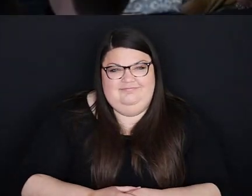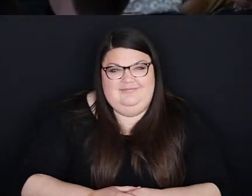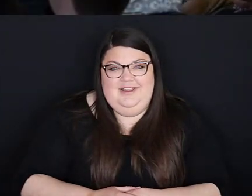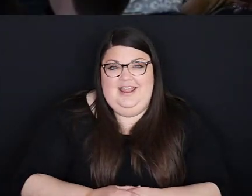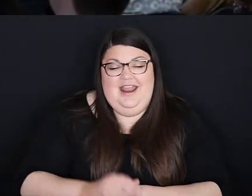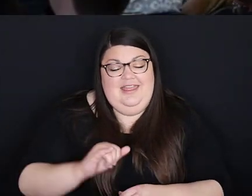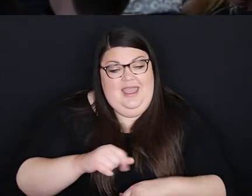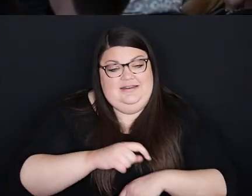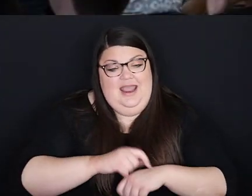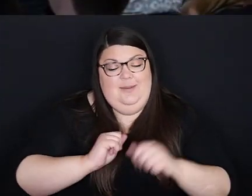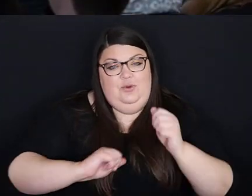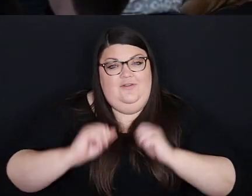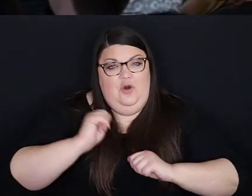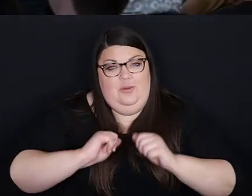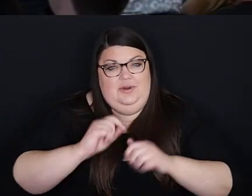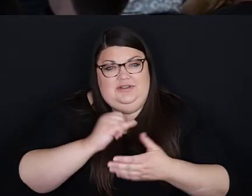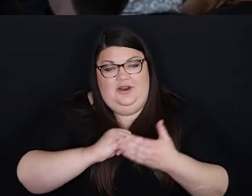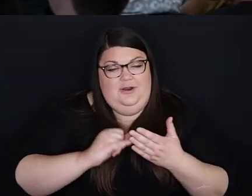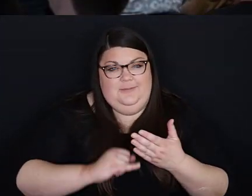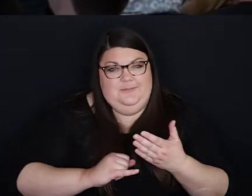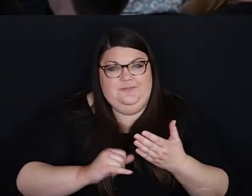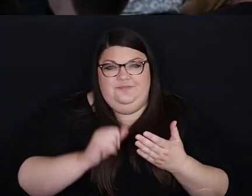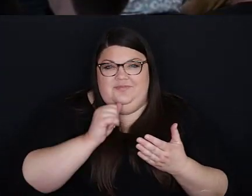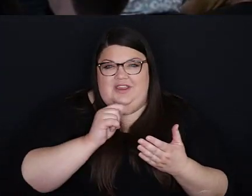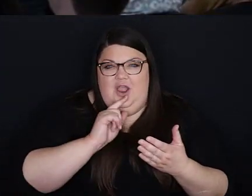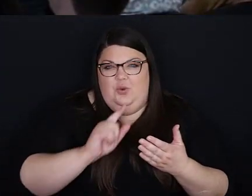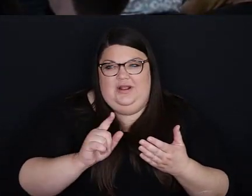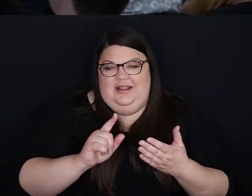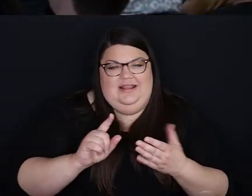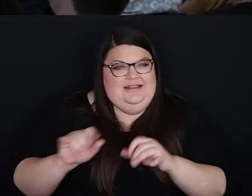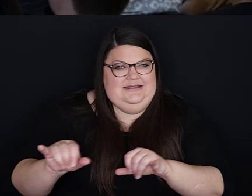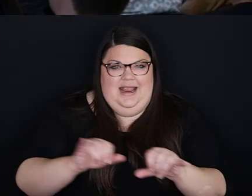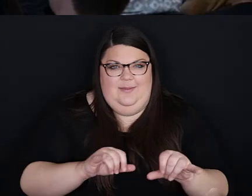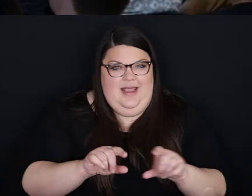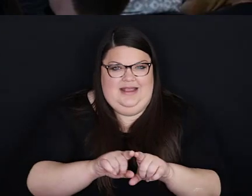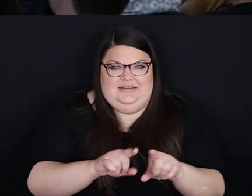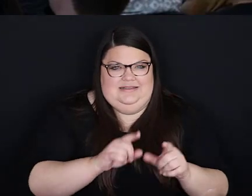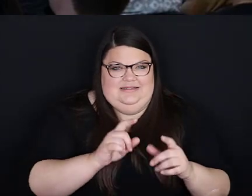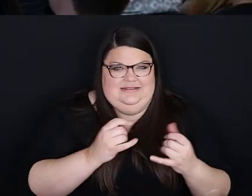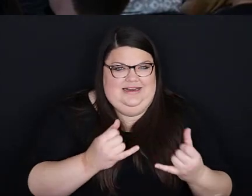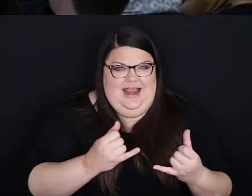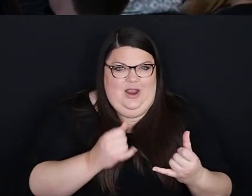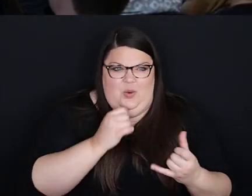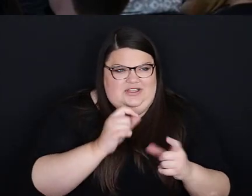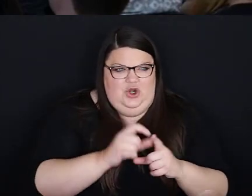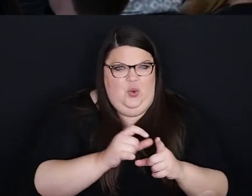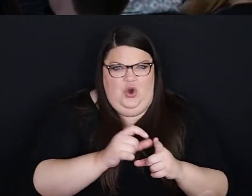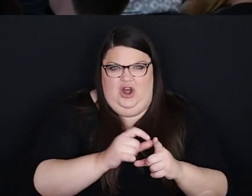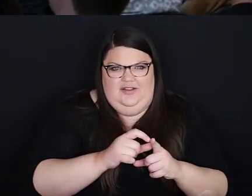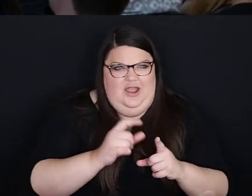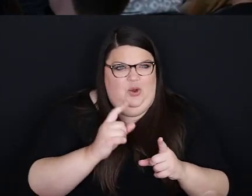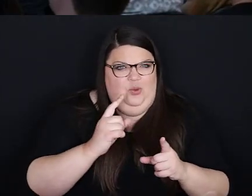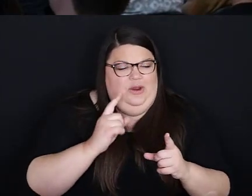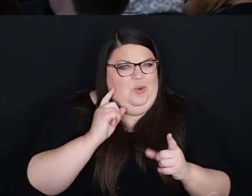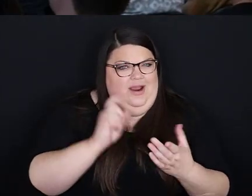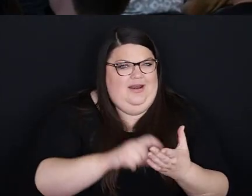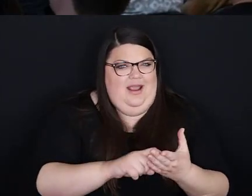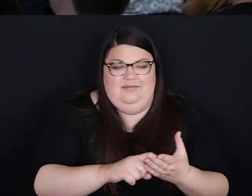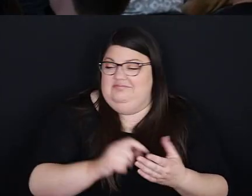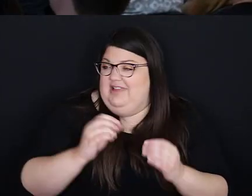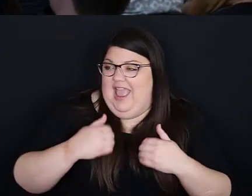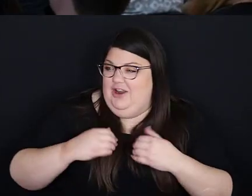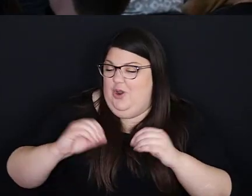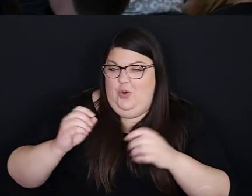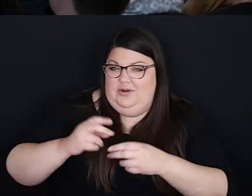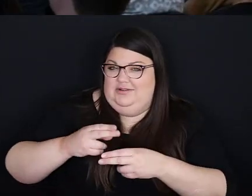And at that time performance art was not, you know, the genre that we know it today. It was not a word, a term, art term that was being... It didn't